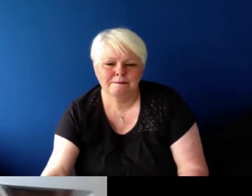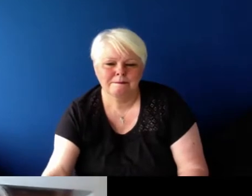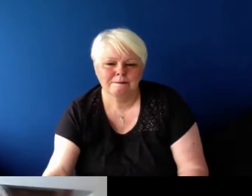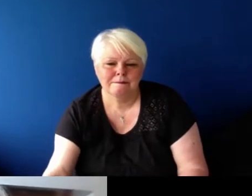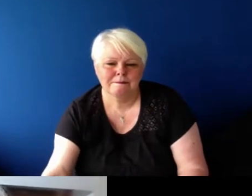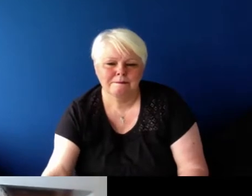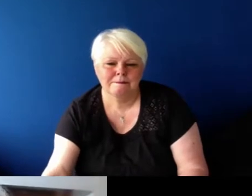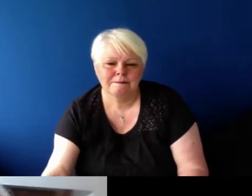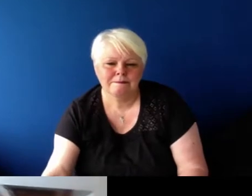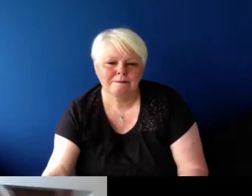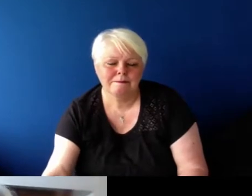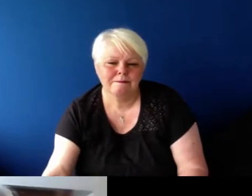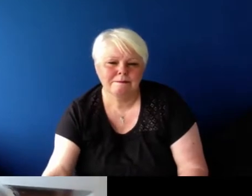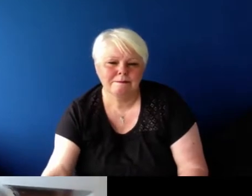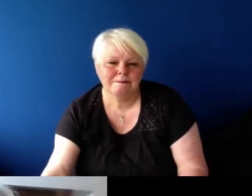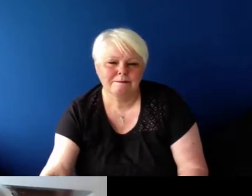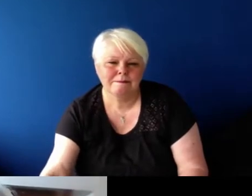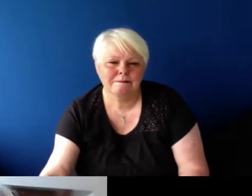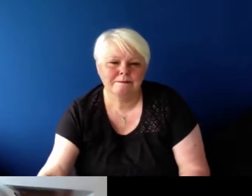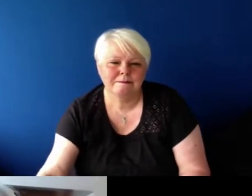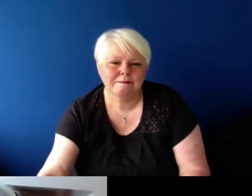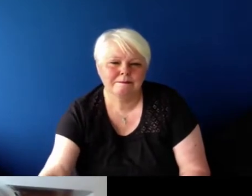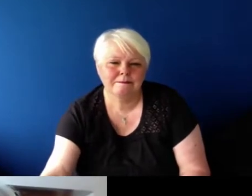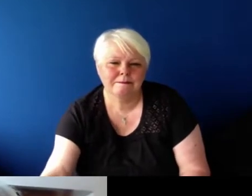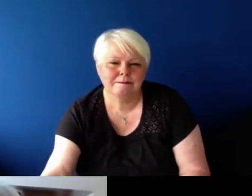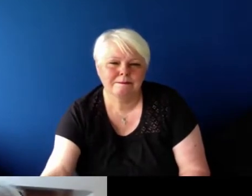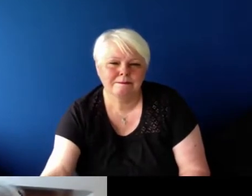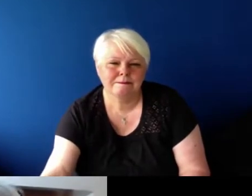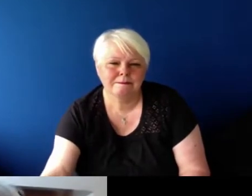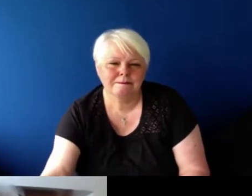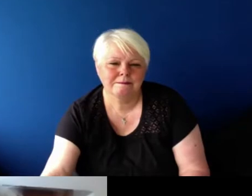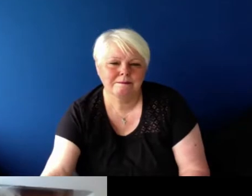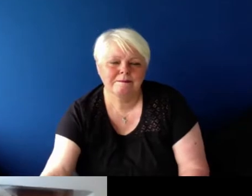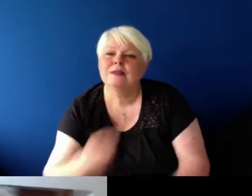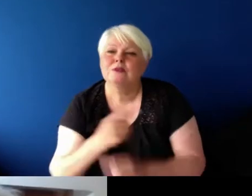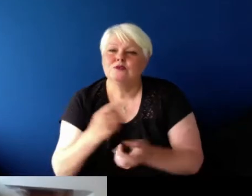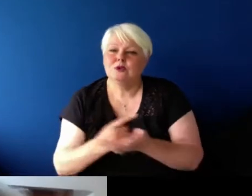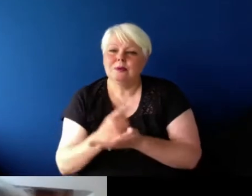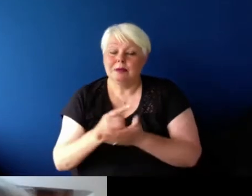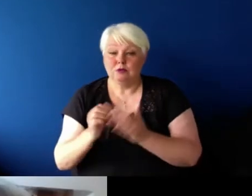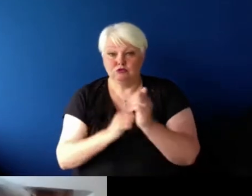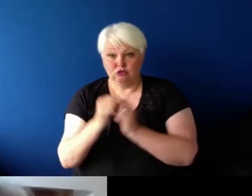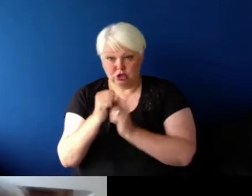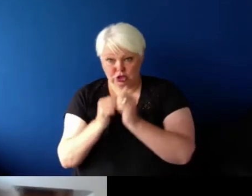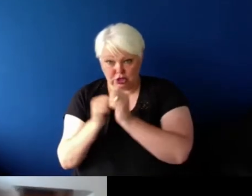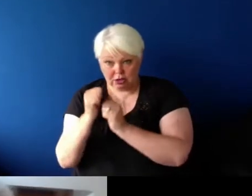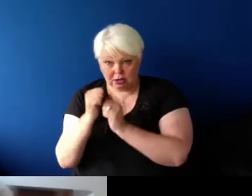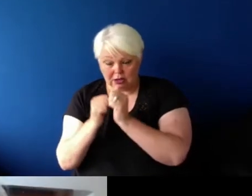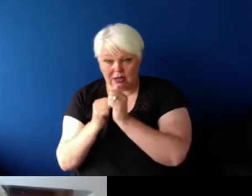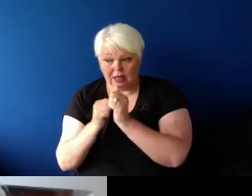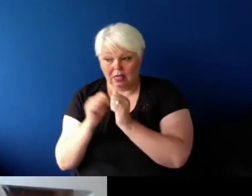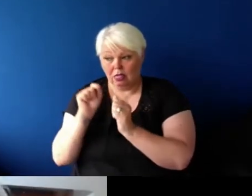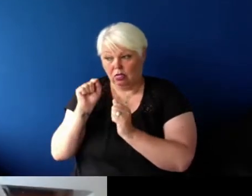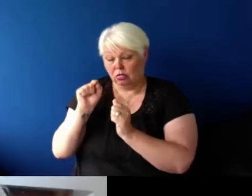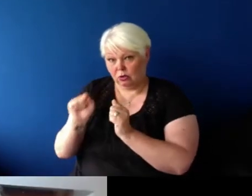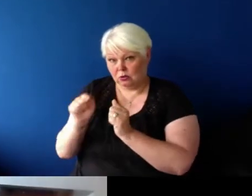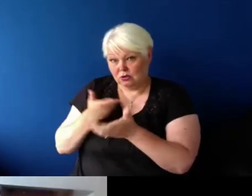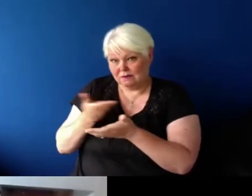I think if you're talking about, you know, in terms of structures, that those conversations need